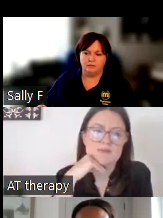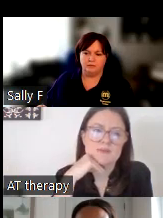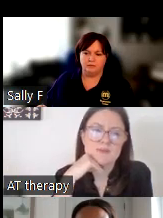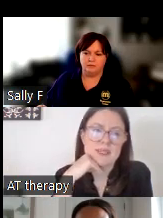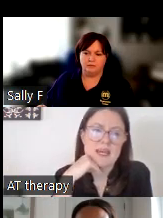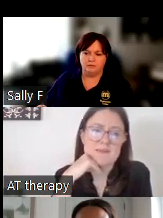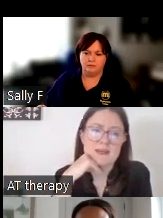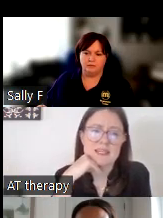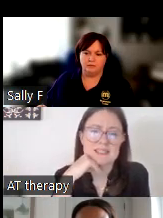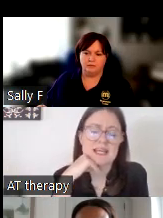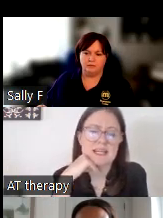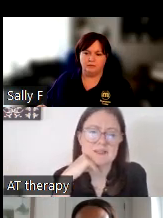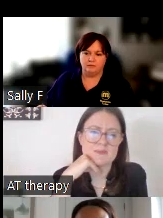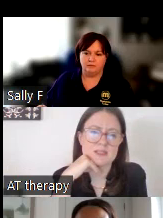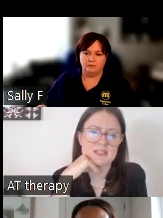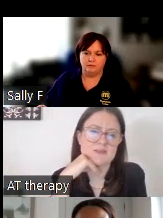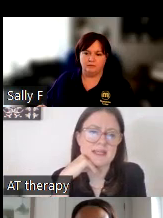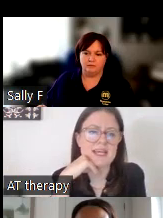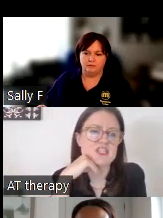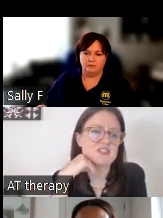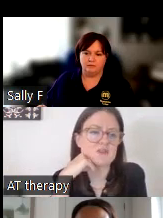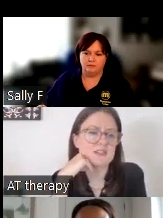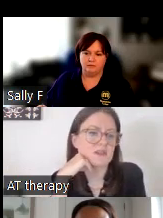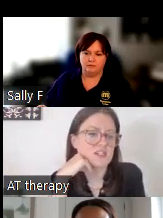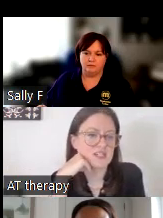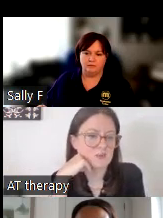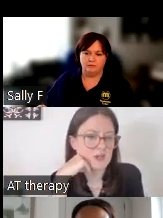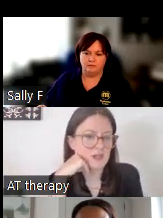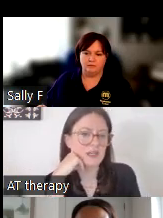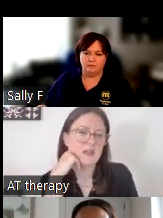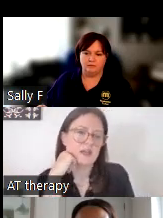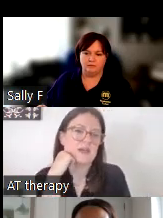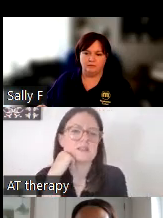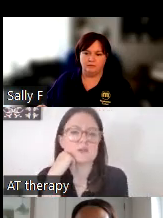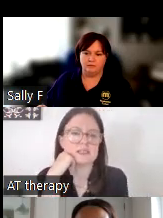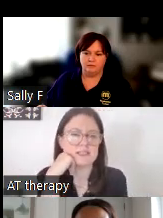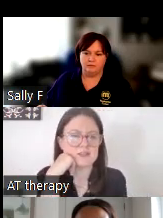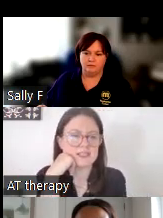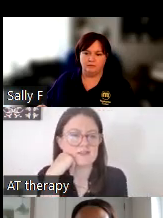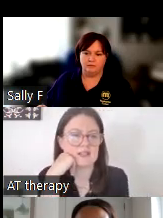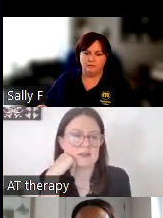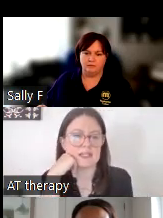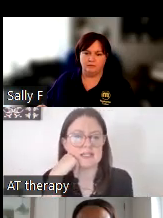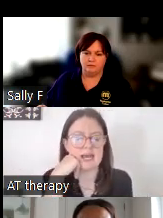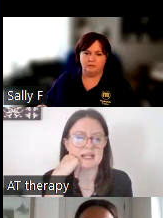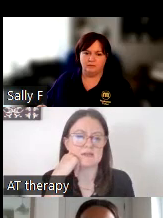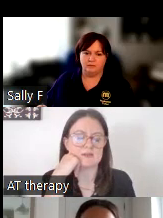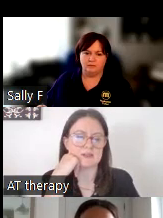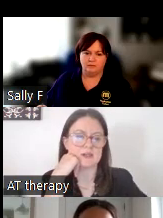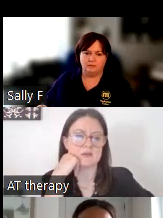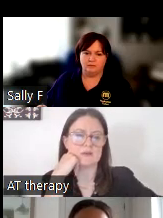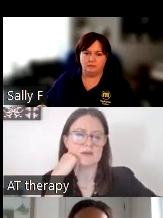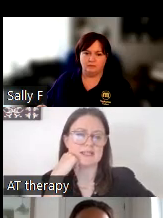support. And this has positive implications for differentiating work, supporting literacy development,